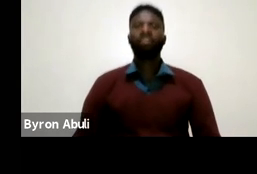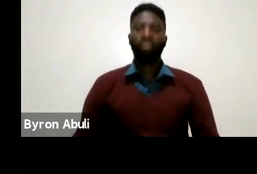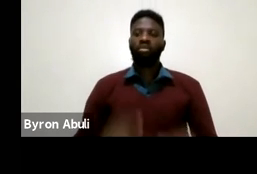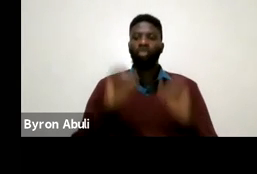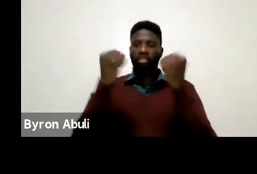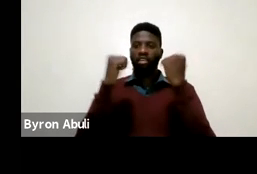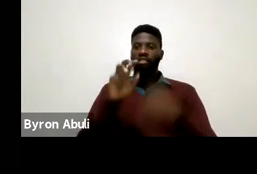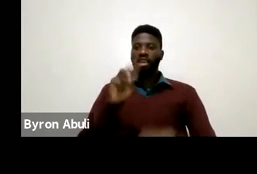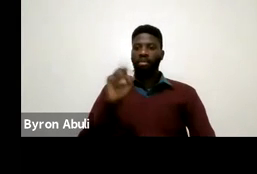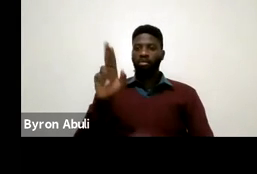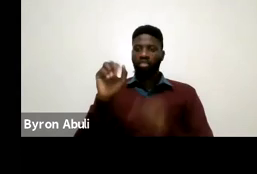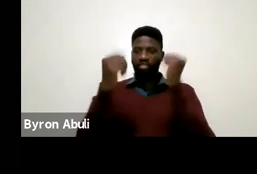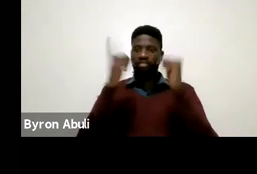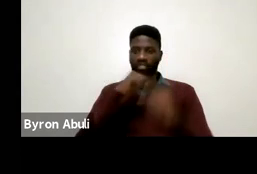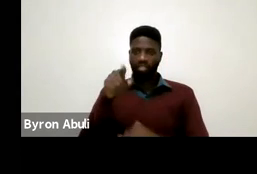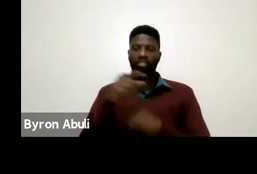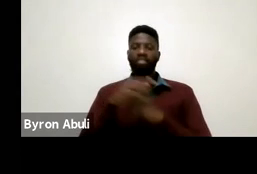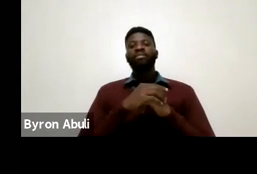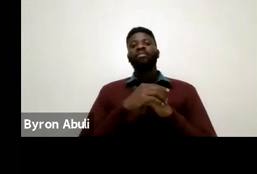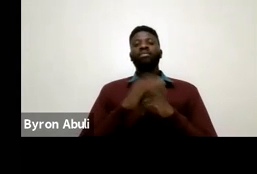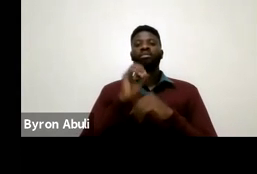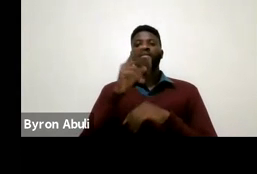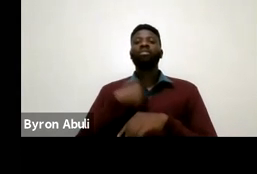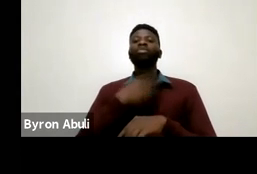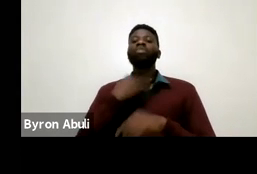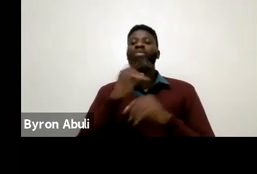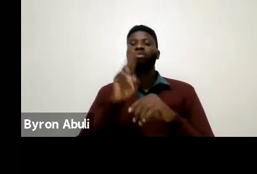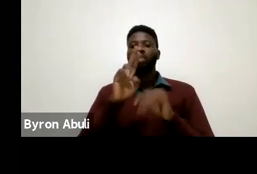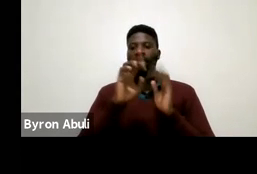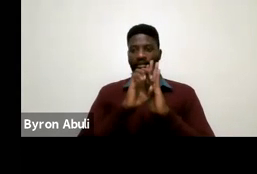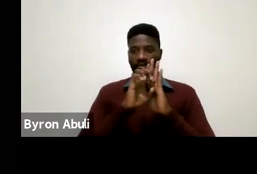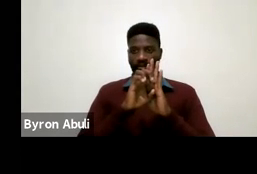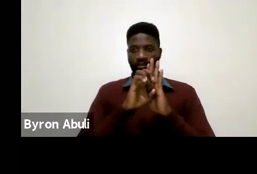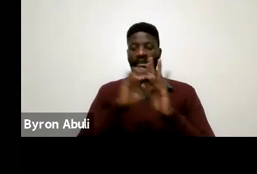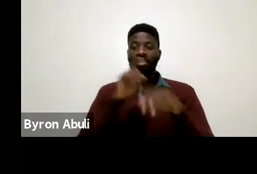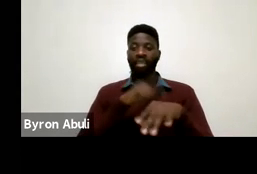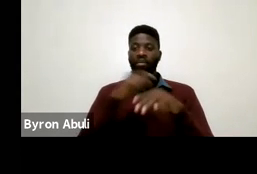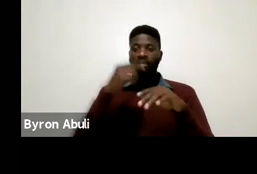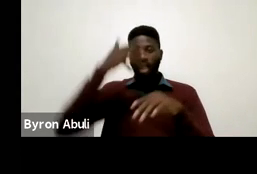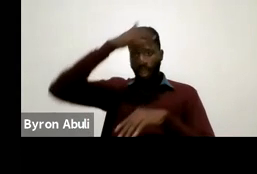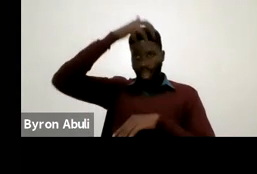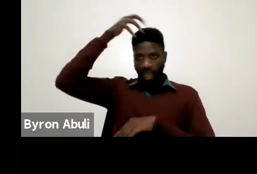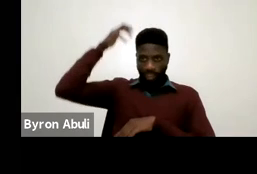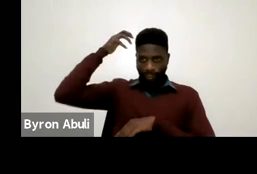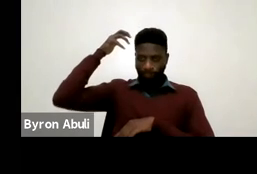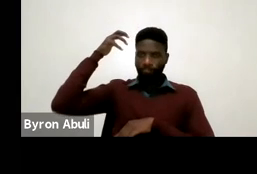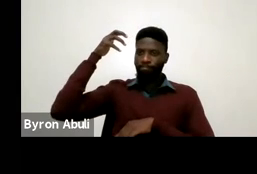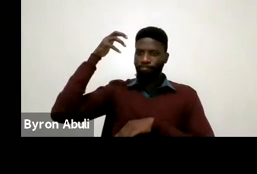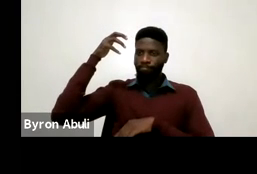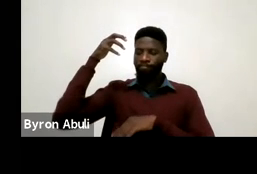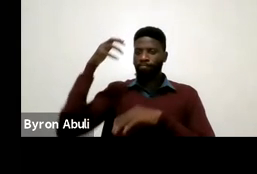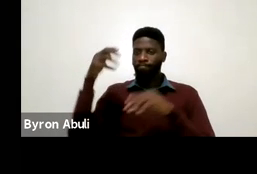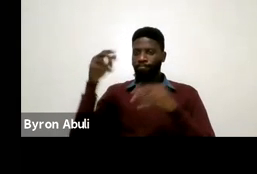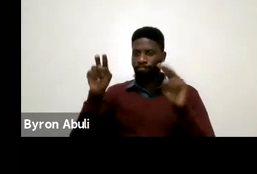So I want to use an example. When a lion is hunting, probably the lion is hunting in the wilderness and there's so